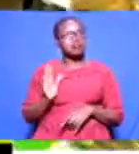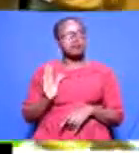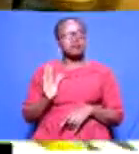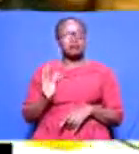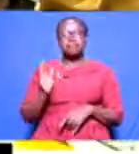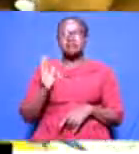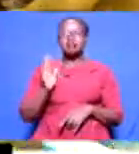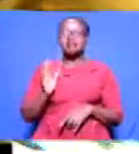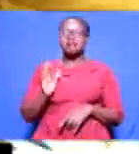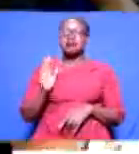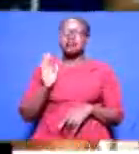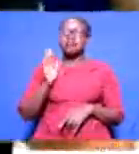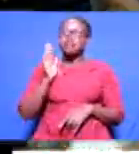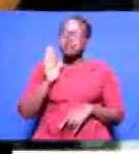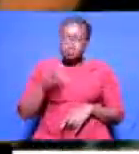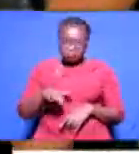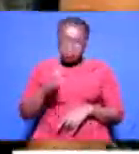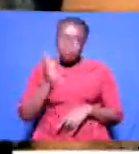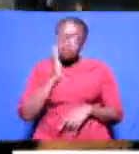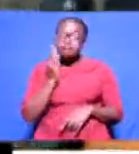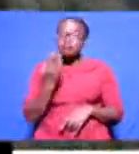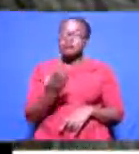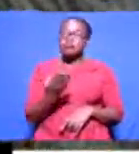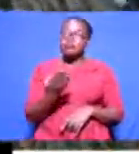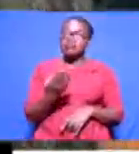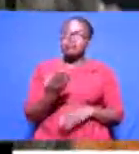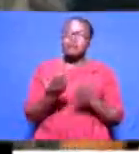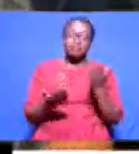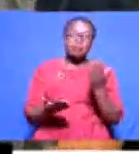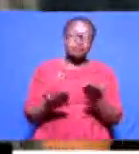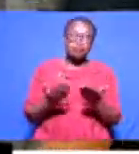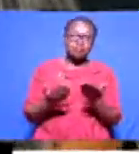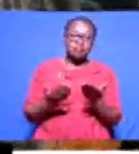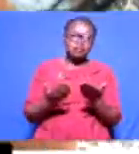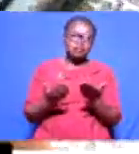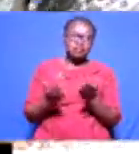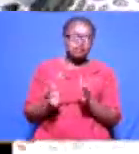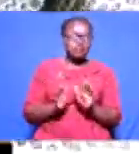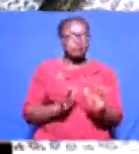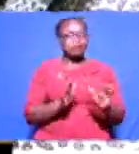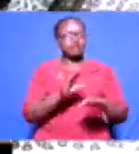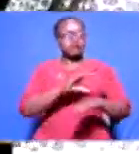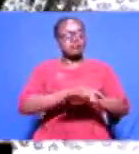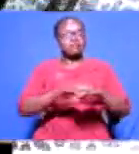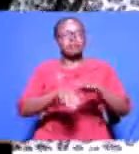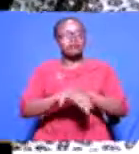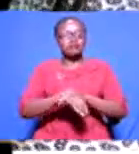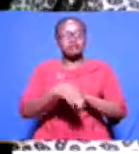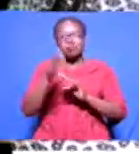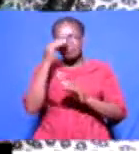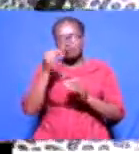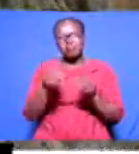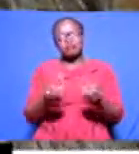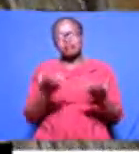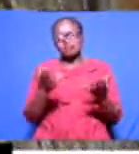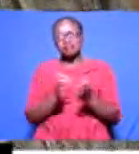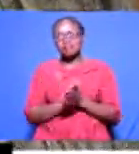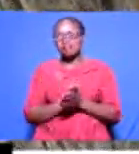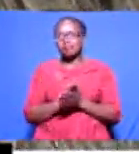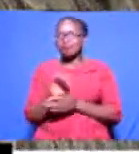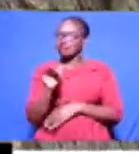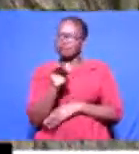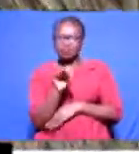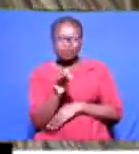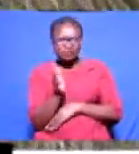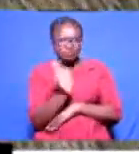has to balance her budget, forcing her to forego buying sweaters due to high prices. Nimeuliza na